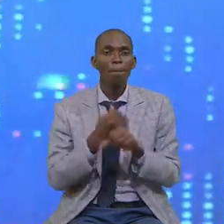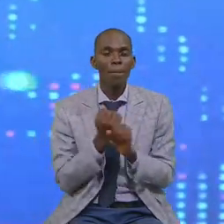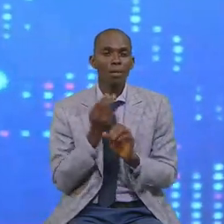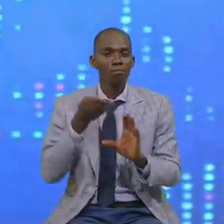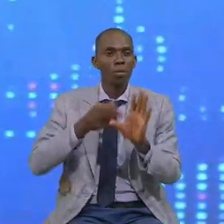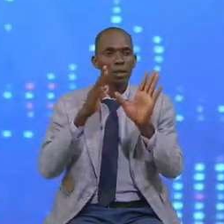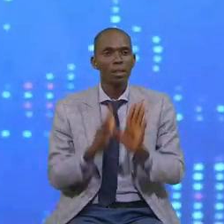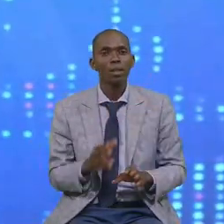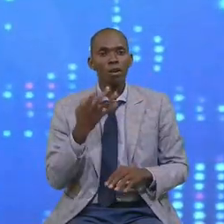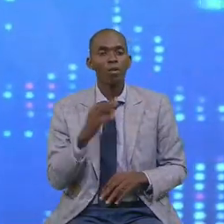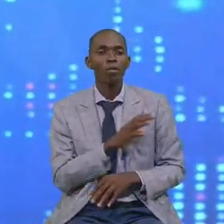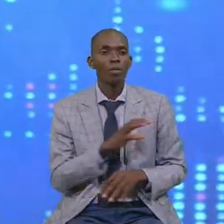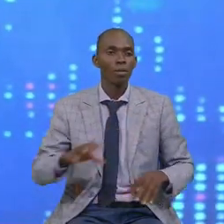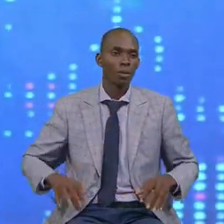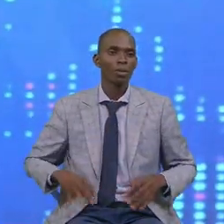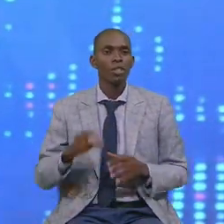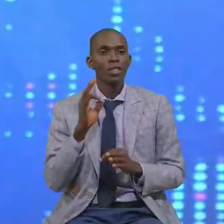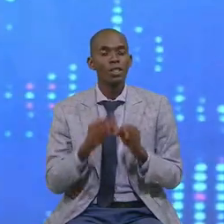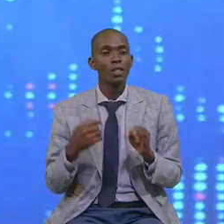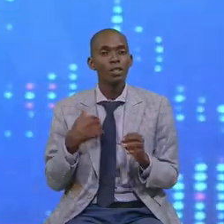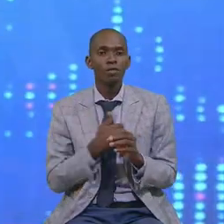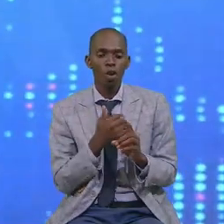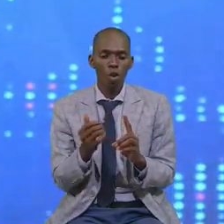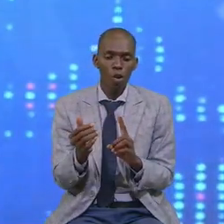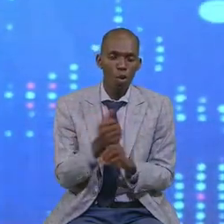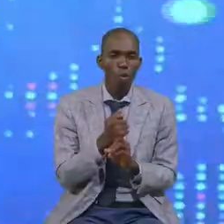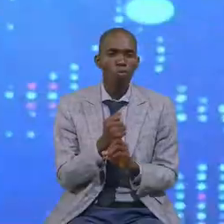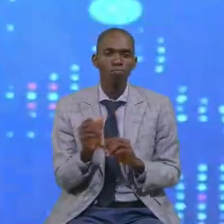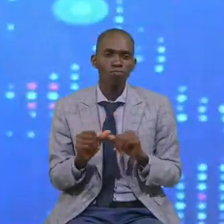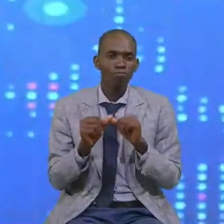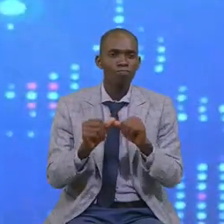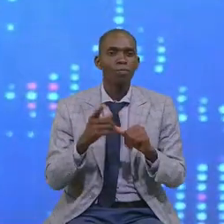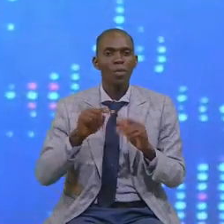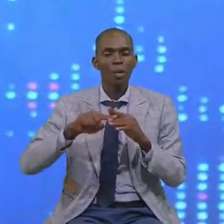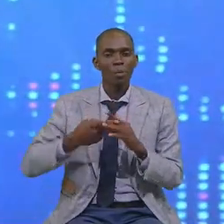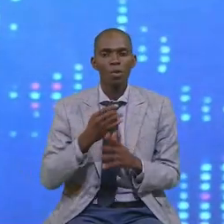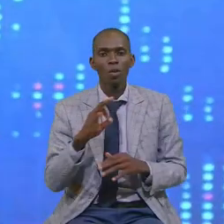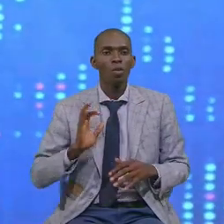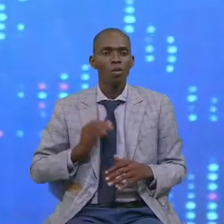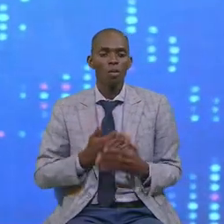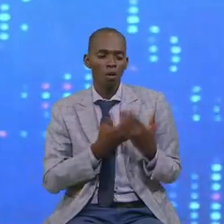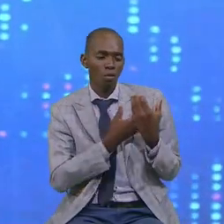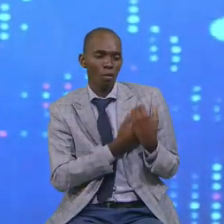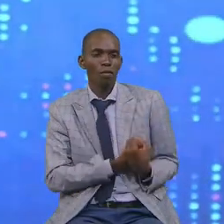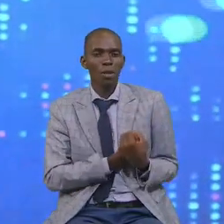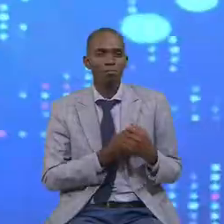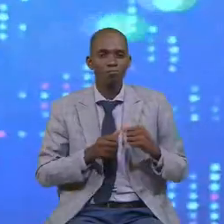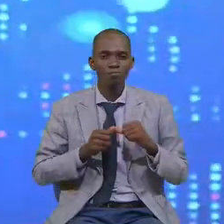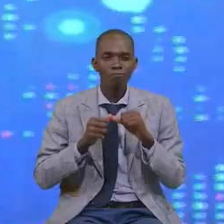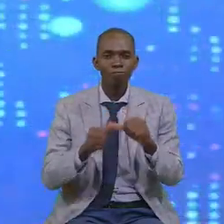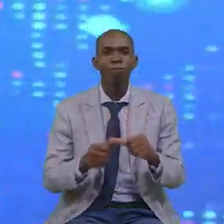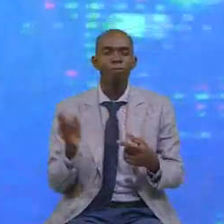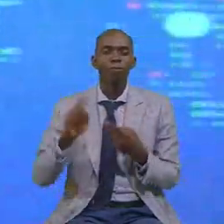if we hold the beginning of our confidence steadfast unto the end. If